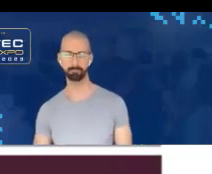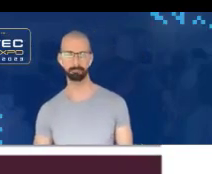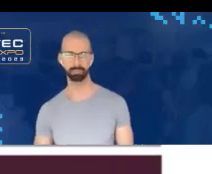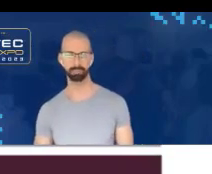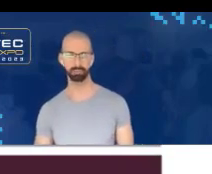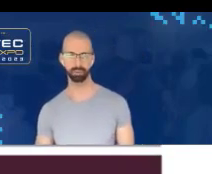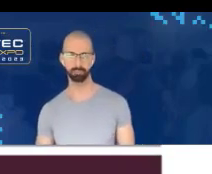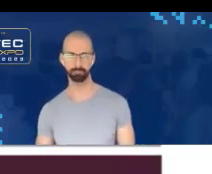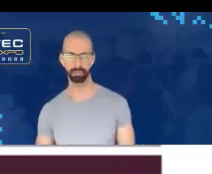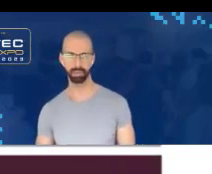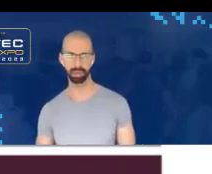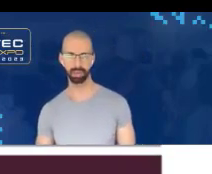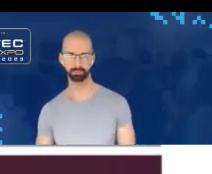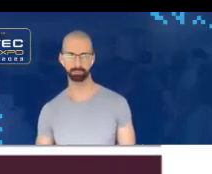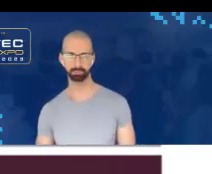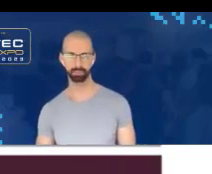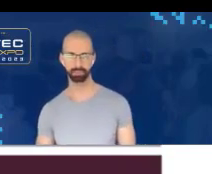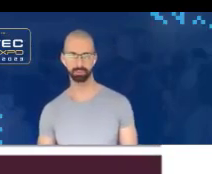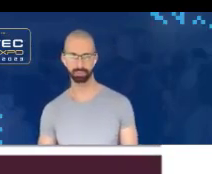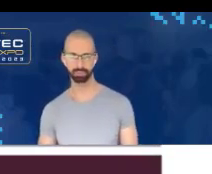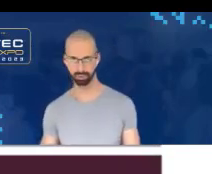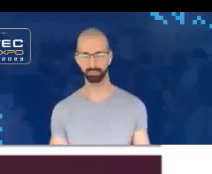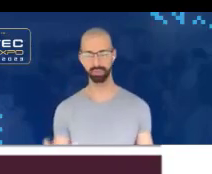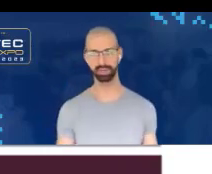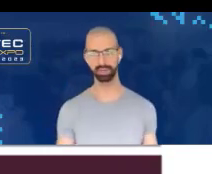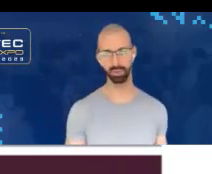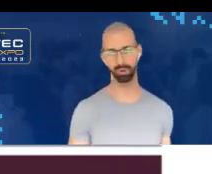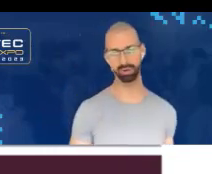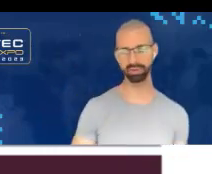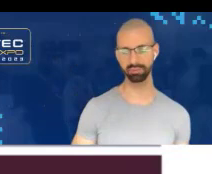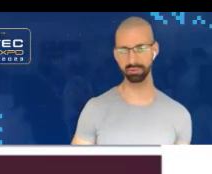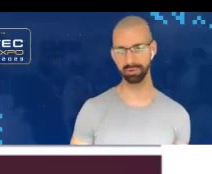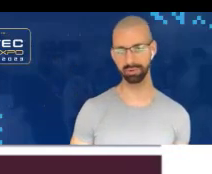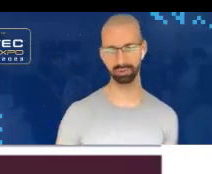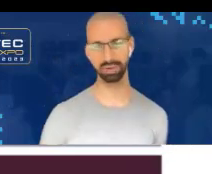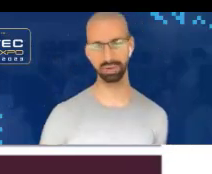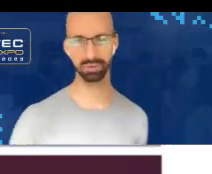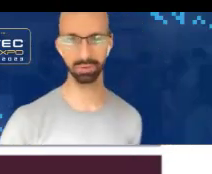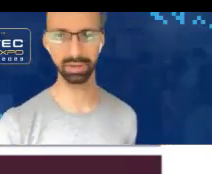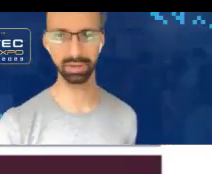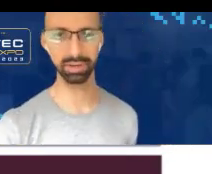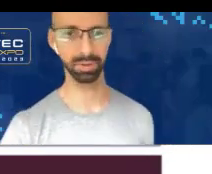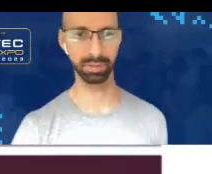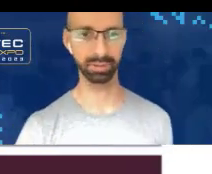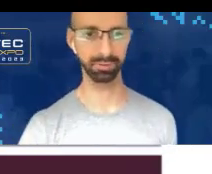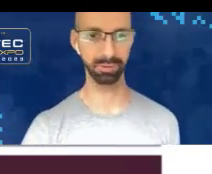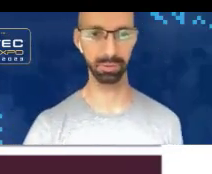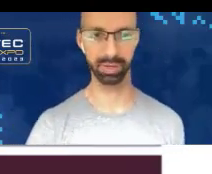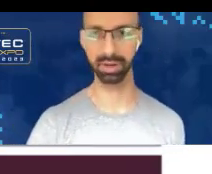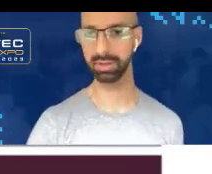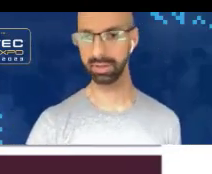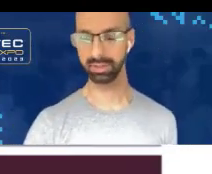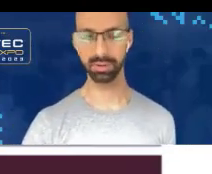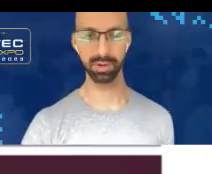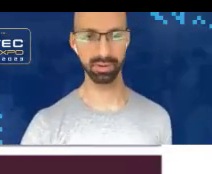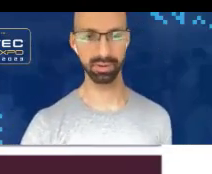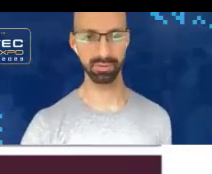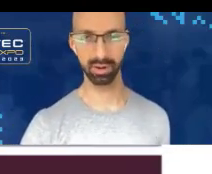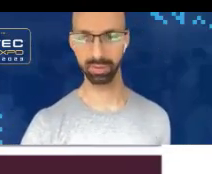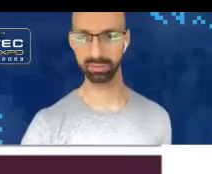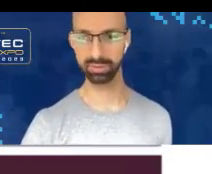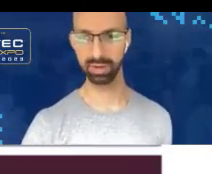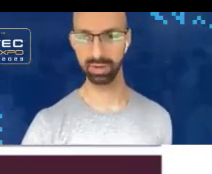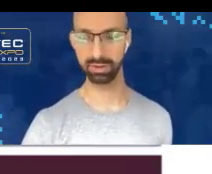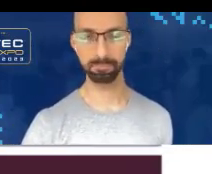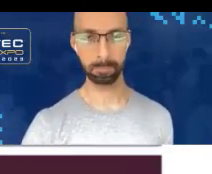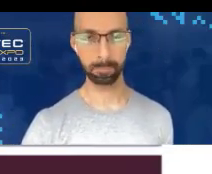and then some show you also like how we work in the different phases. And I can do that in a couple of minutes, so you get a clear idea